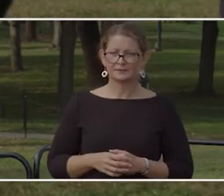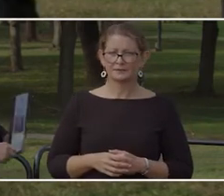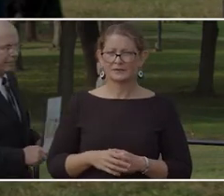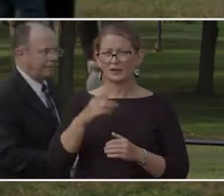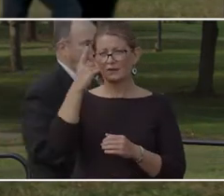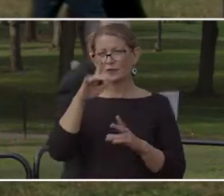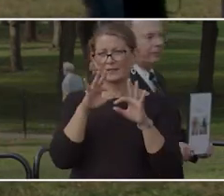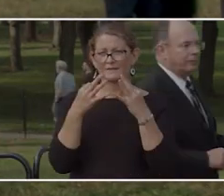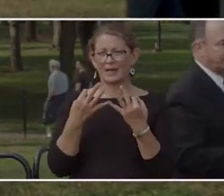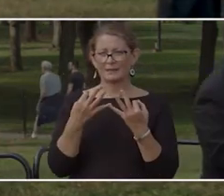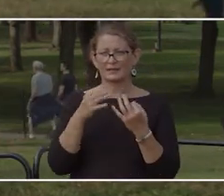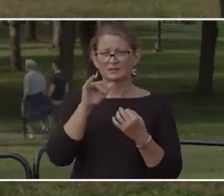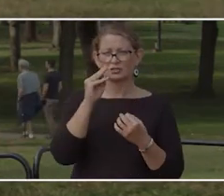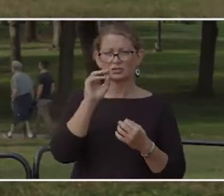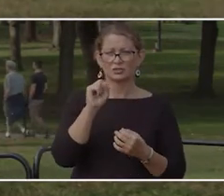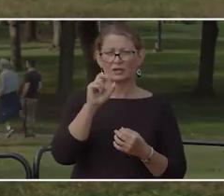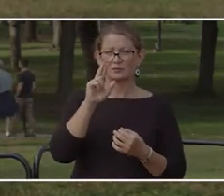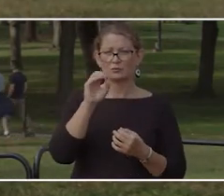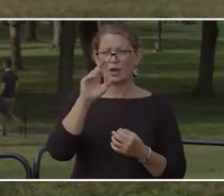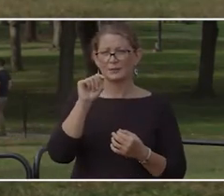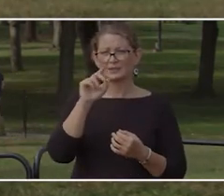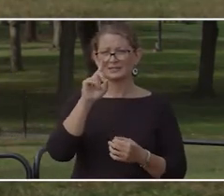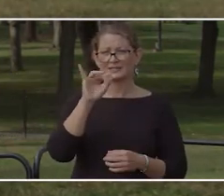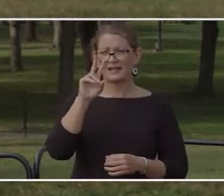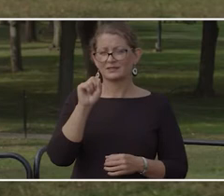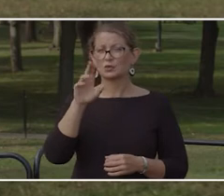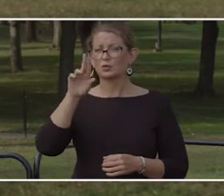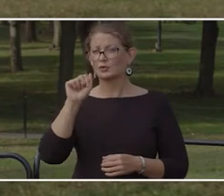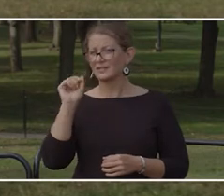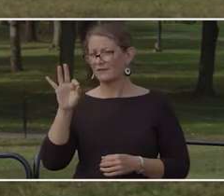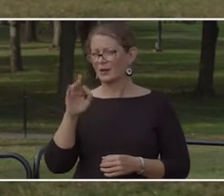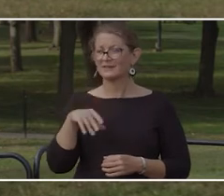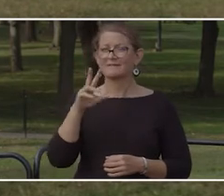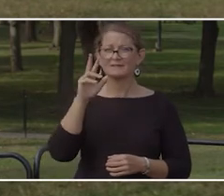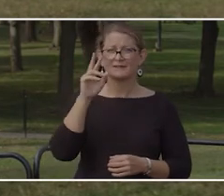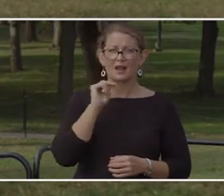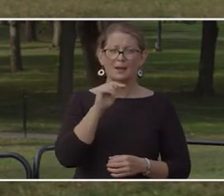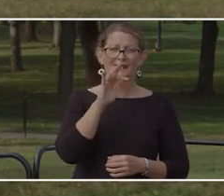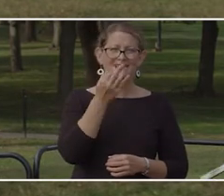On behalf of the family of James Robert Davis, U.S. Air Force, in Vietnam